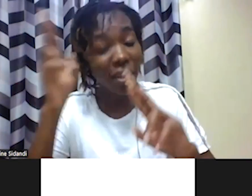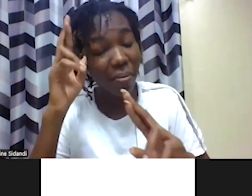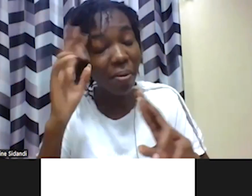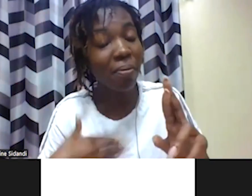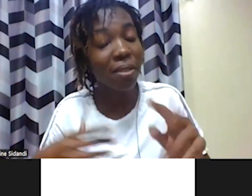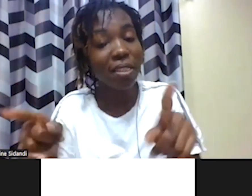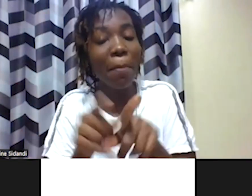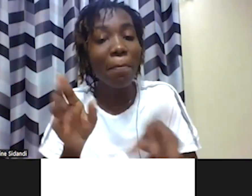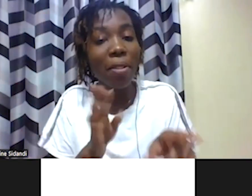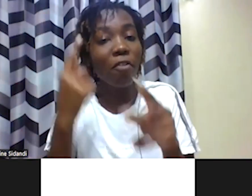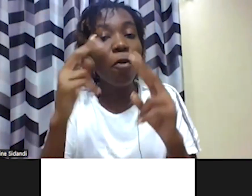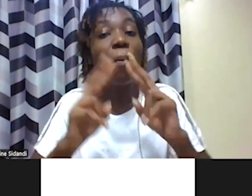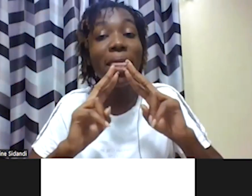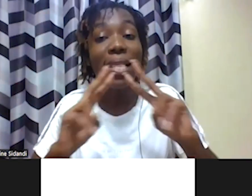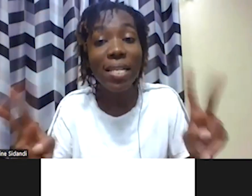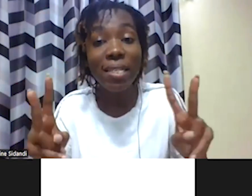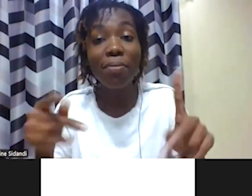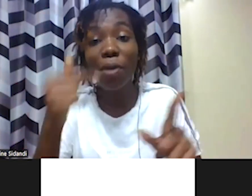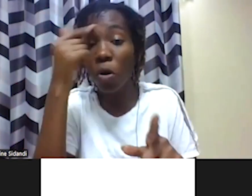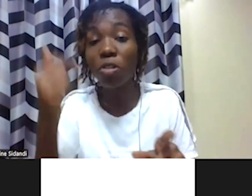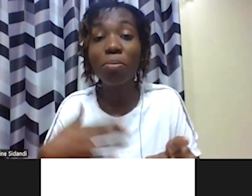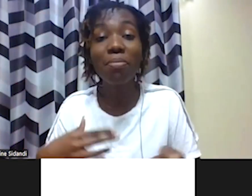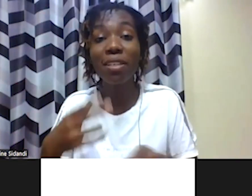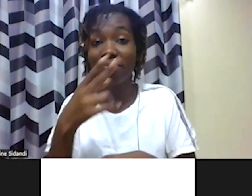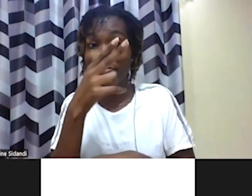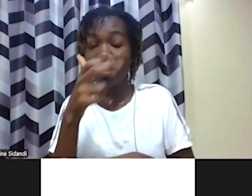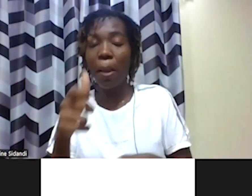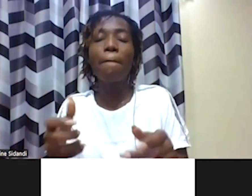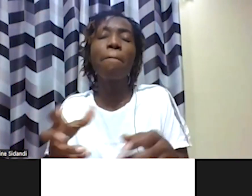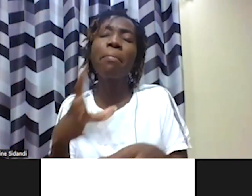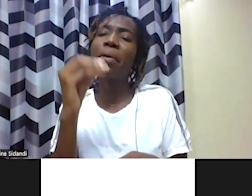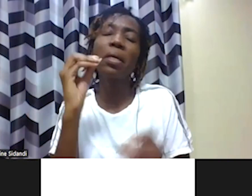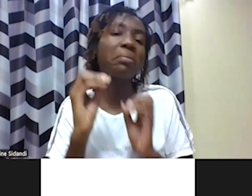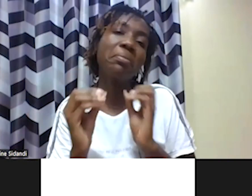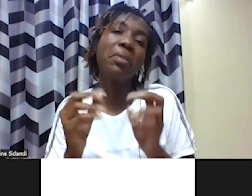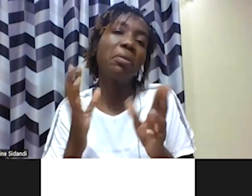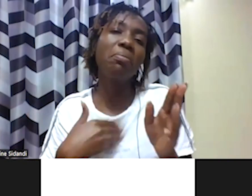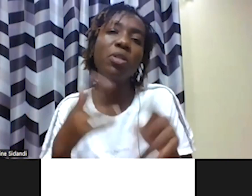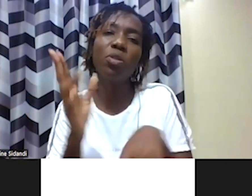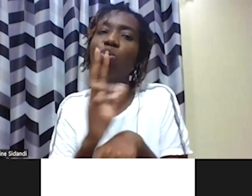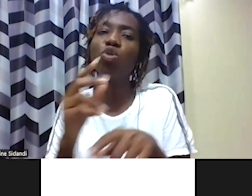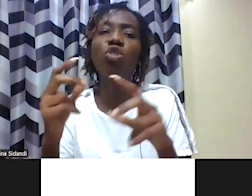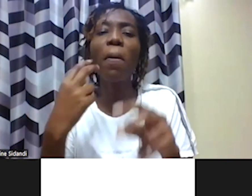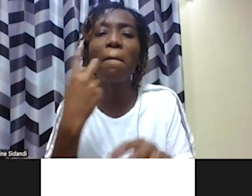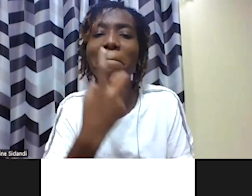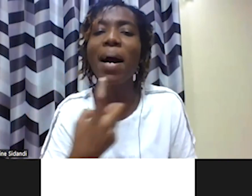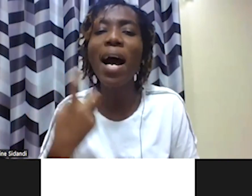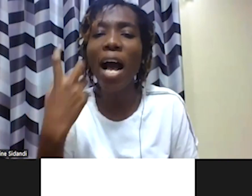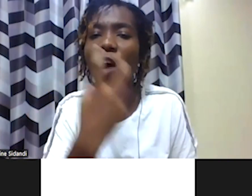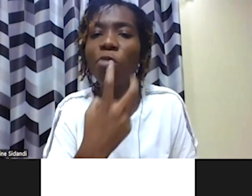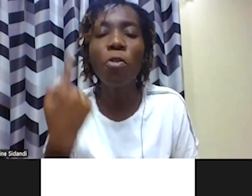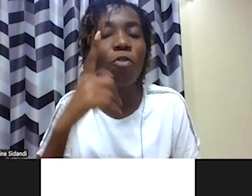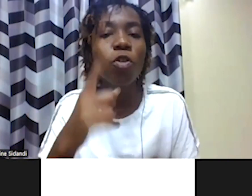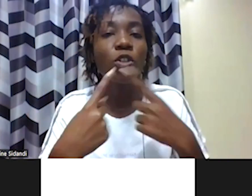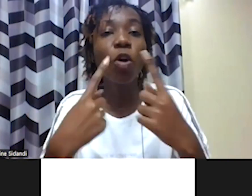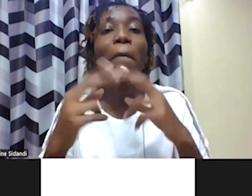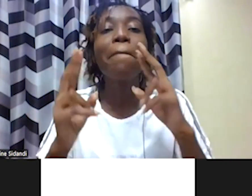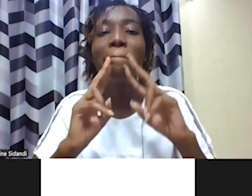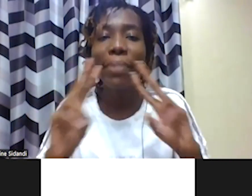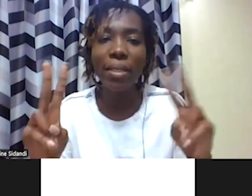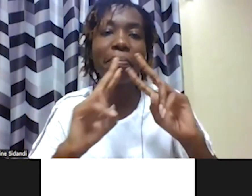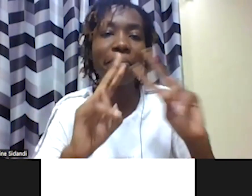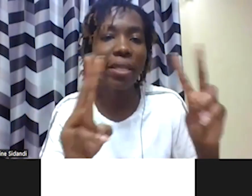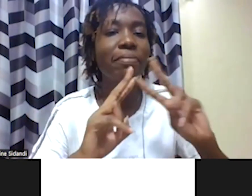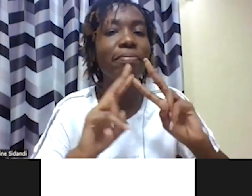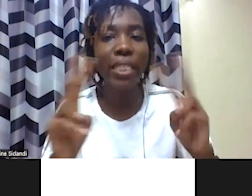Because though I did not pick up the gun, instead I used my mouth to talk peace,